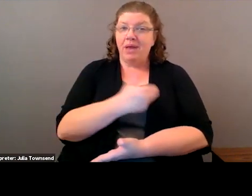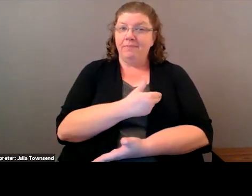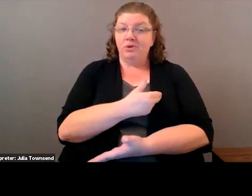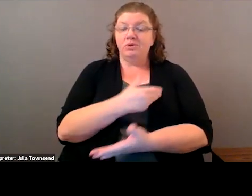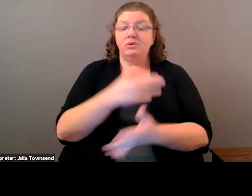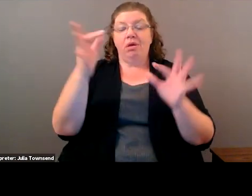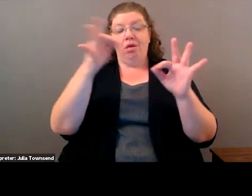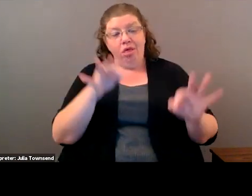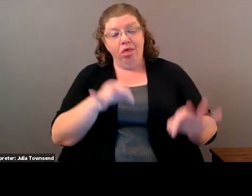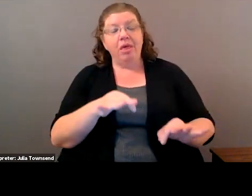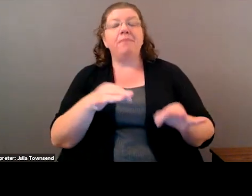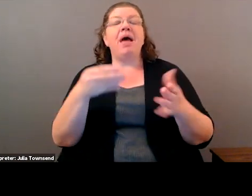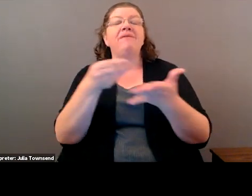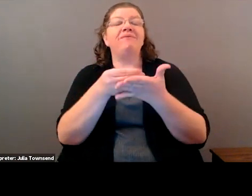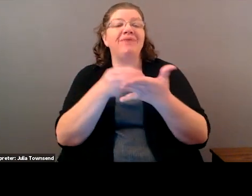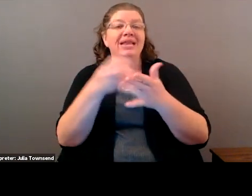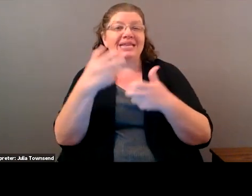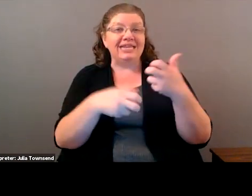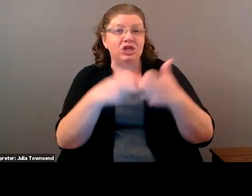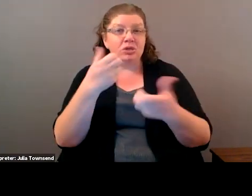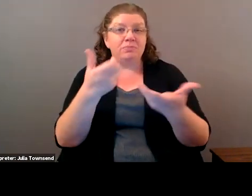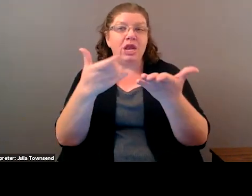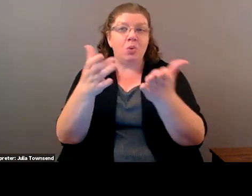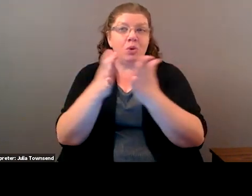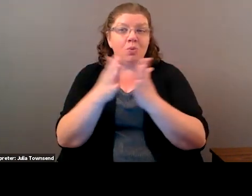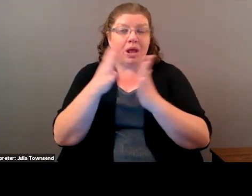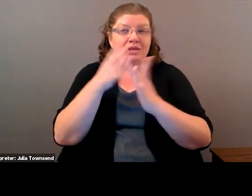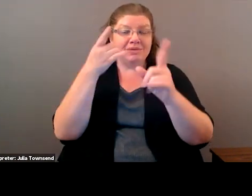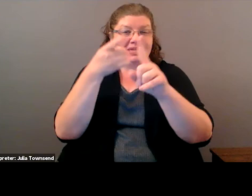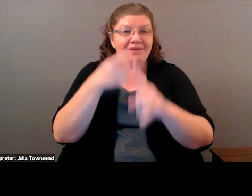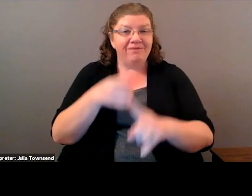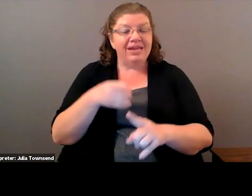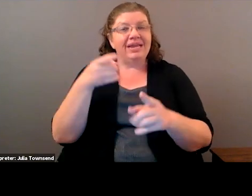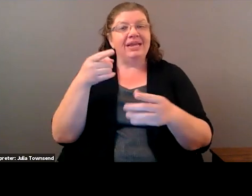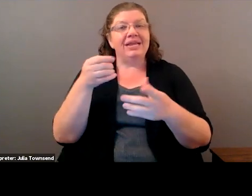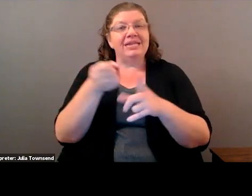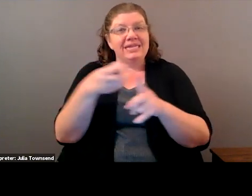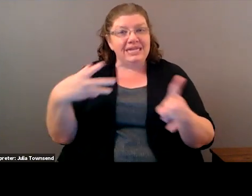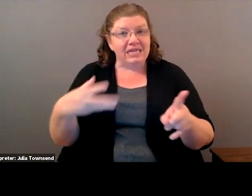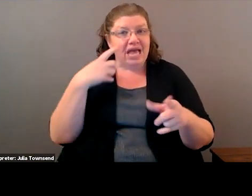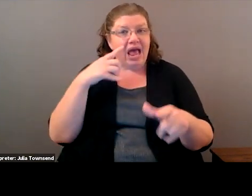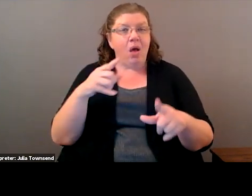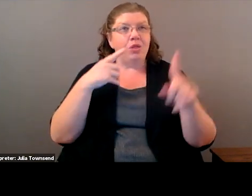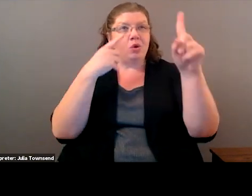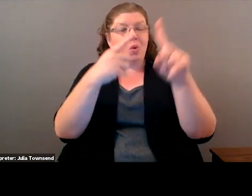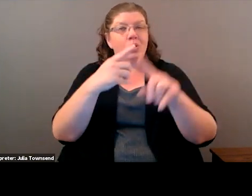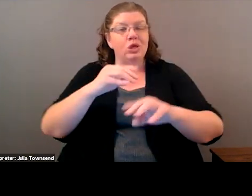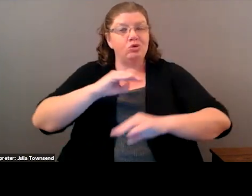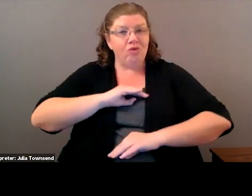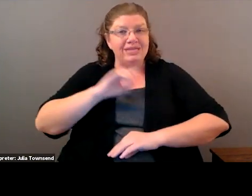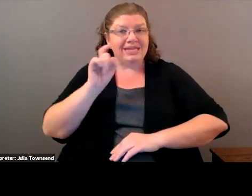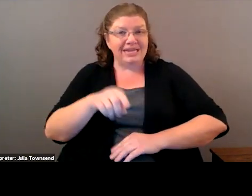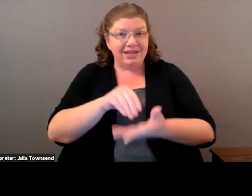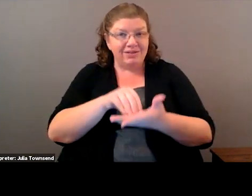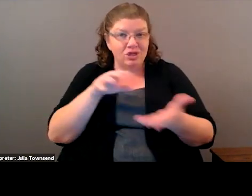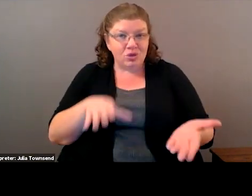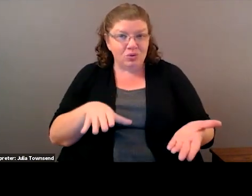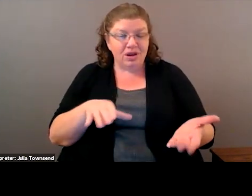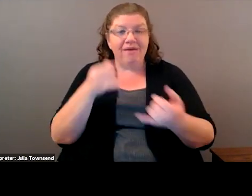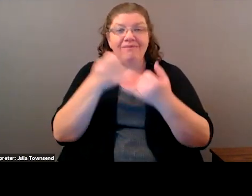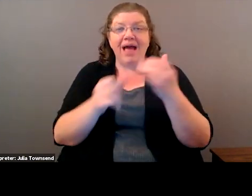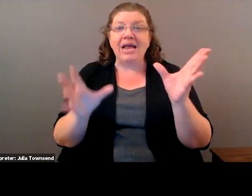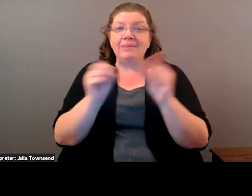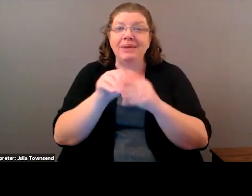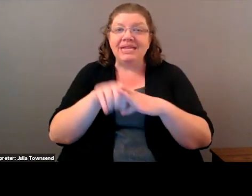issues, and many requested specific details about how the goals address the needs of the students covered by LCAP. Our final meeting is in